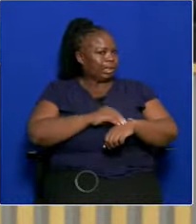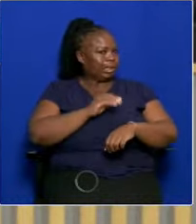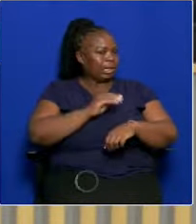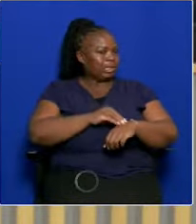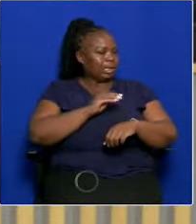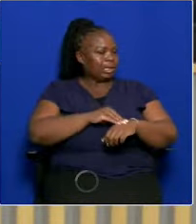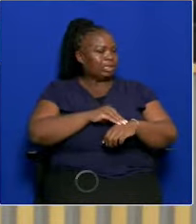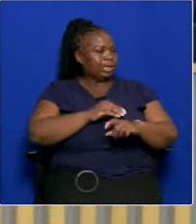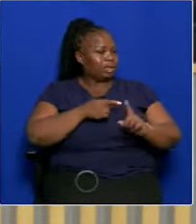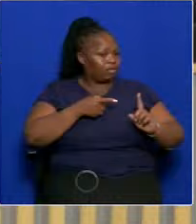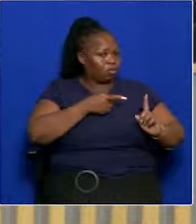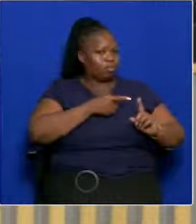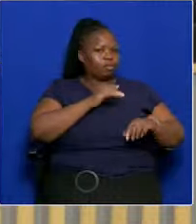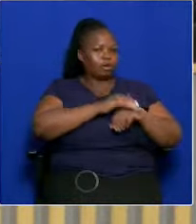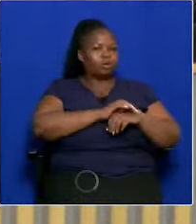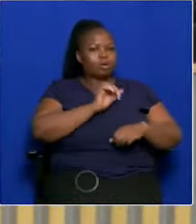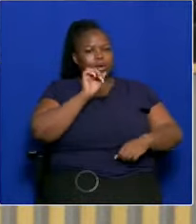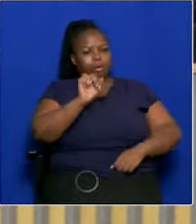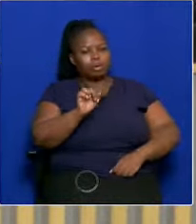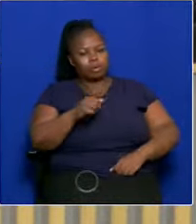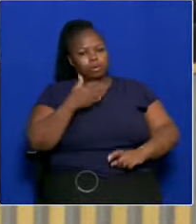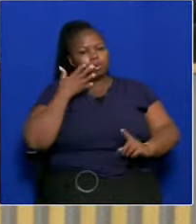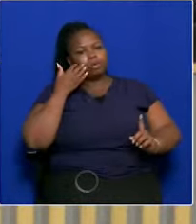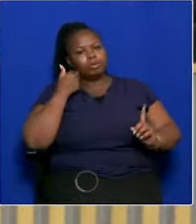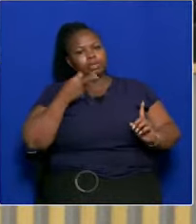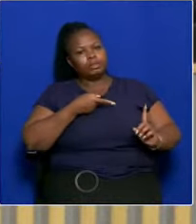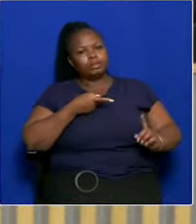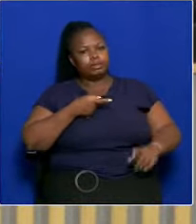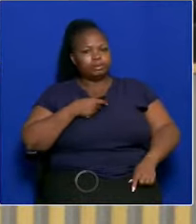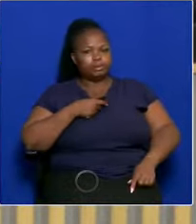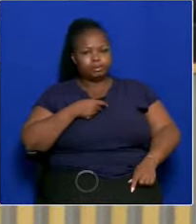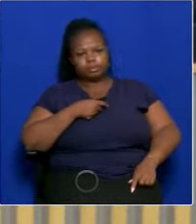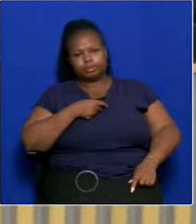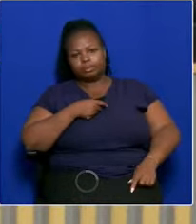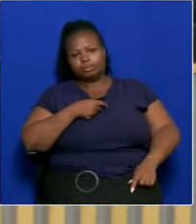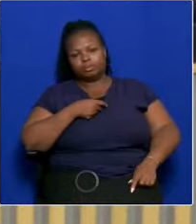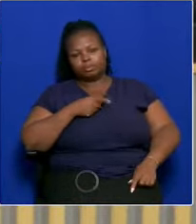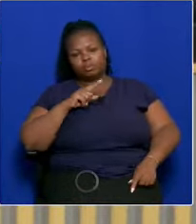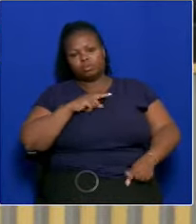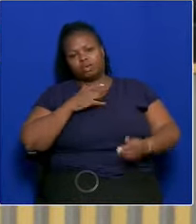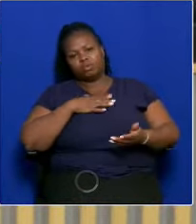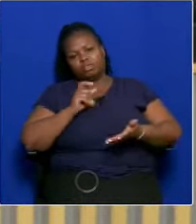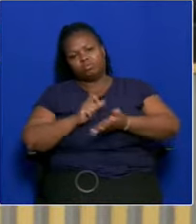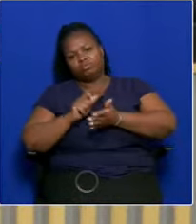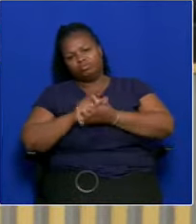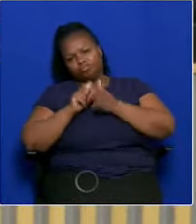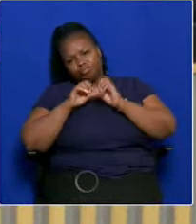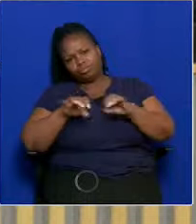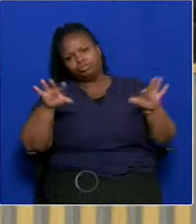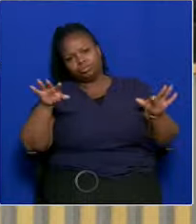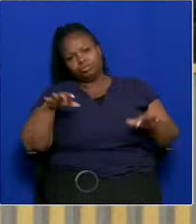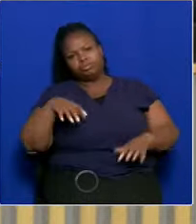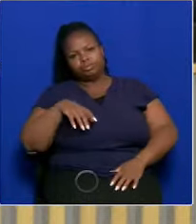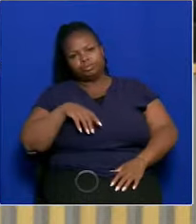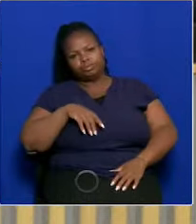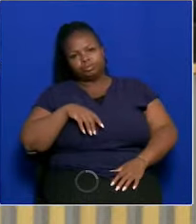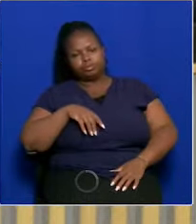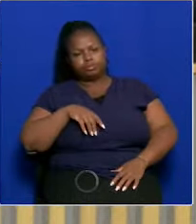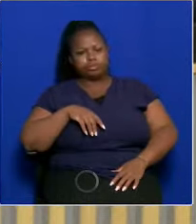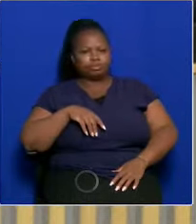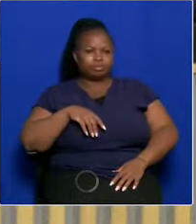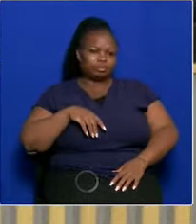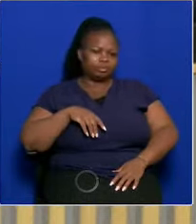threatening to your friend, to publish about your friend, these unflattering things in